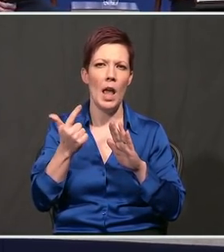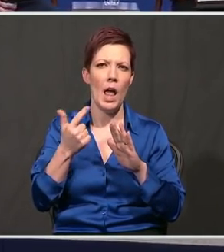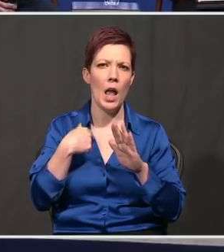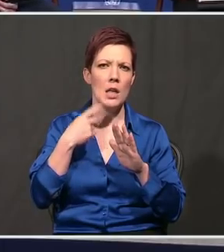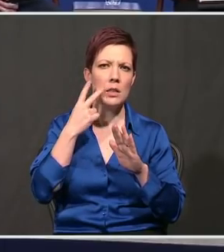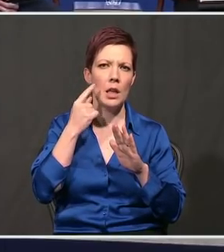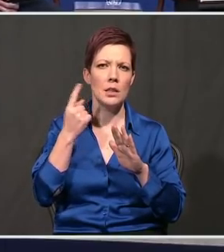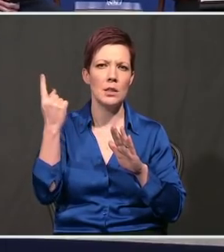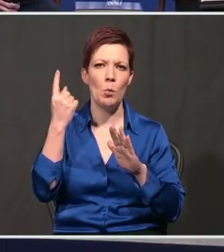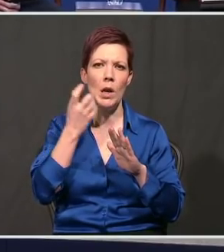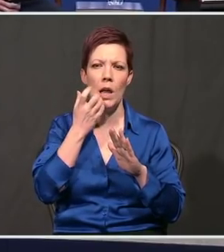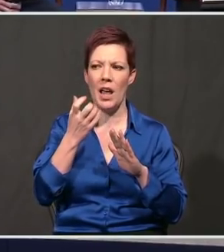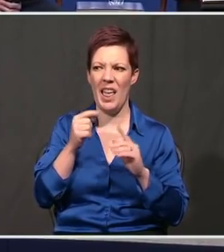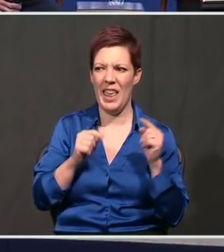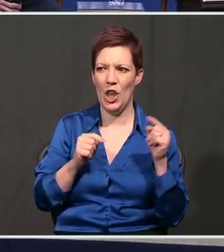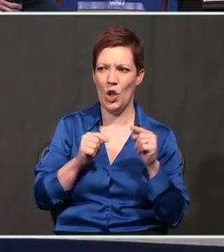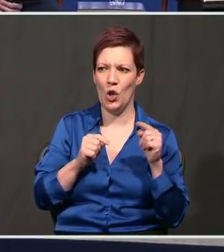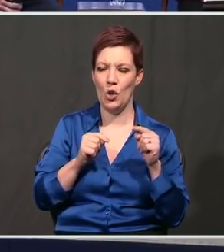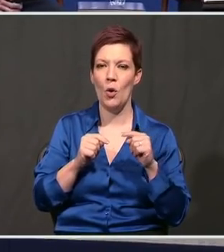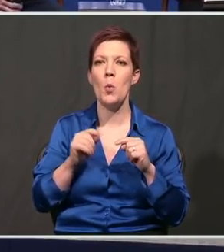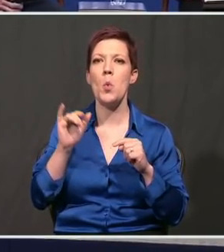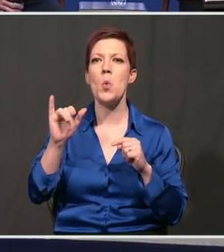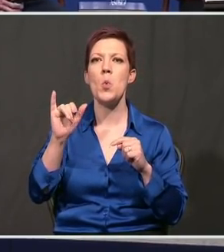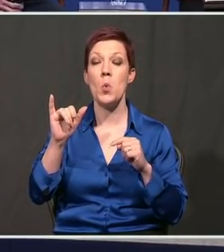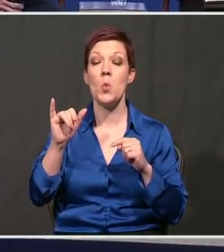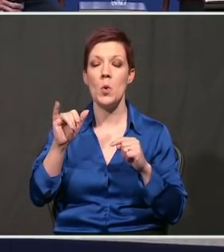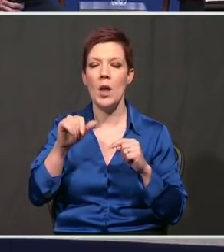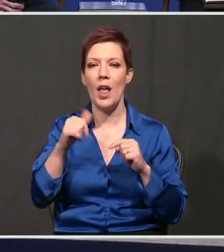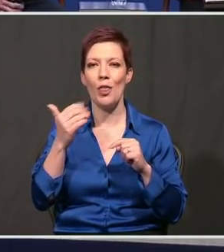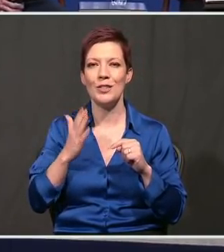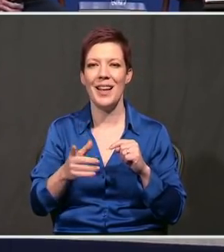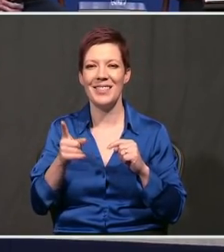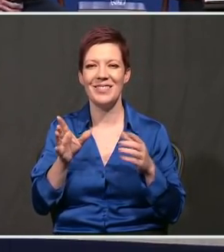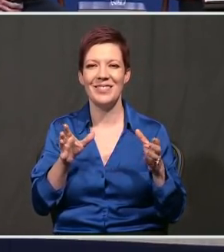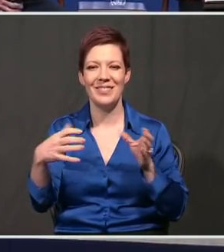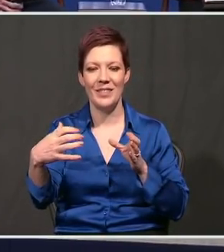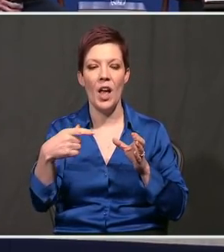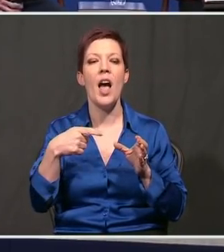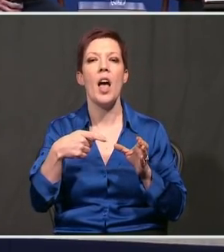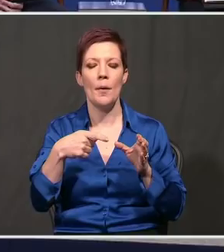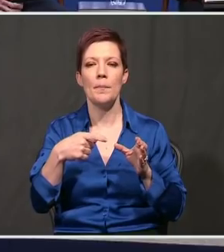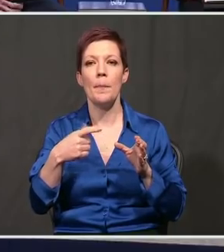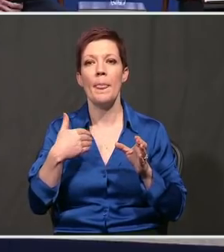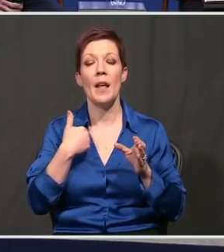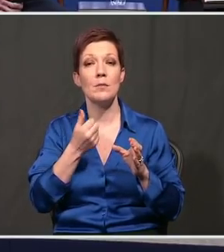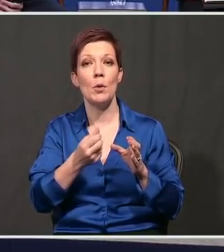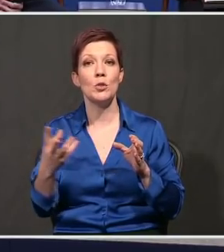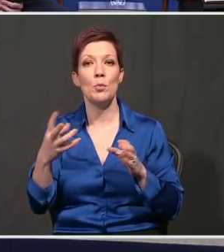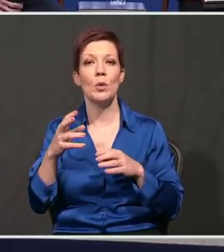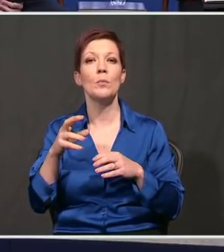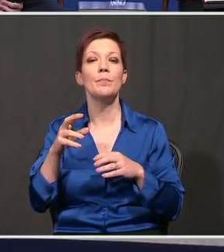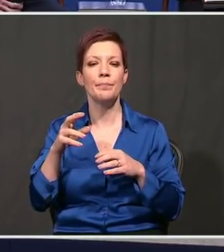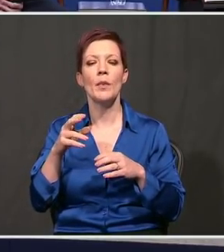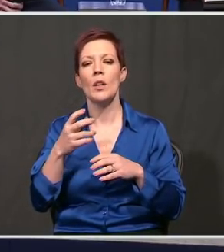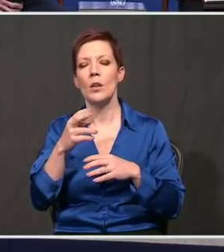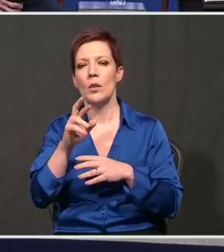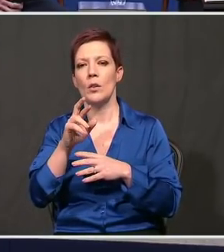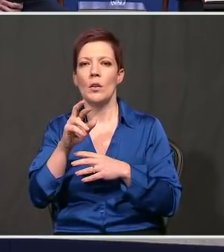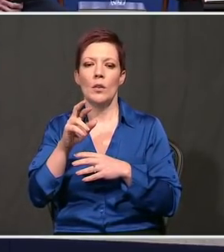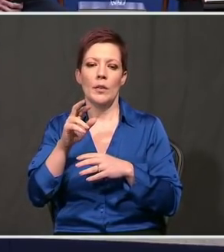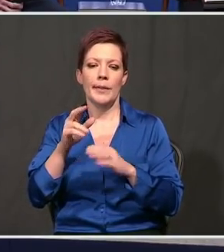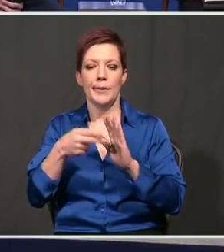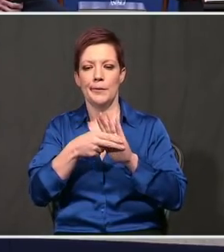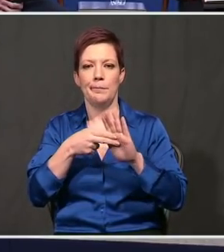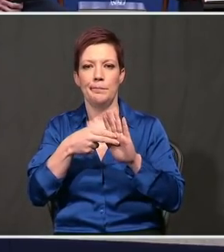side? You got the wrong side. This tag here has multiple radios built into it. Every box will have one of